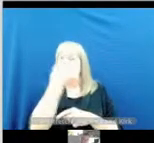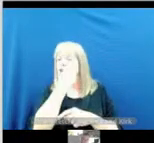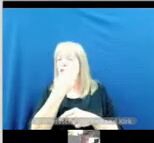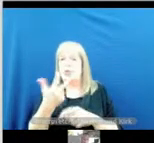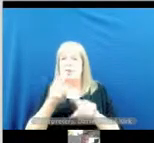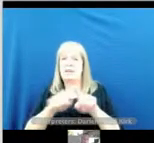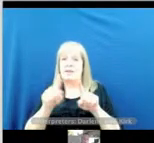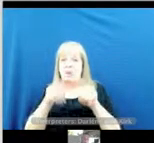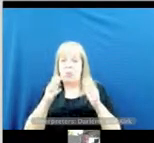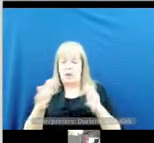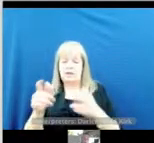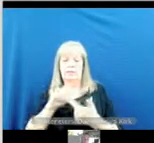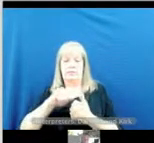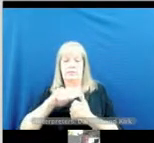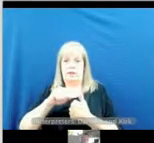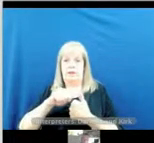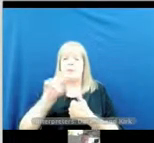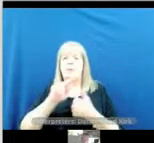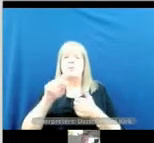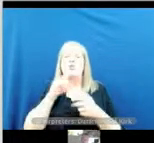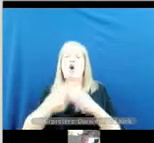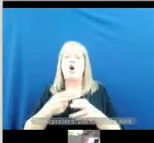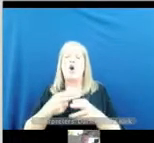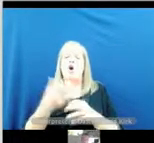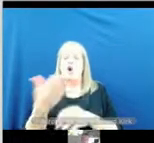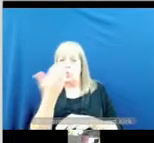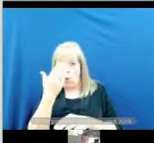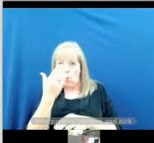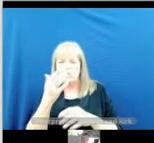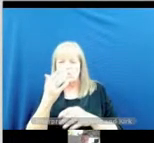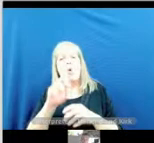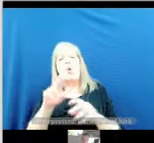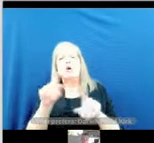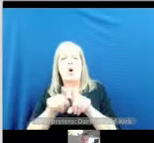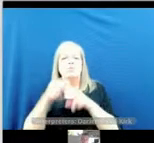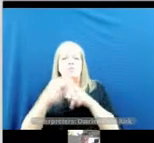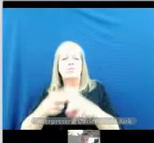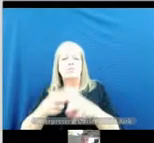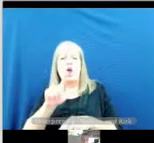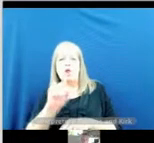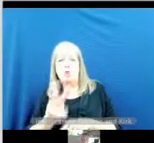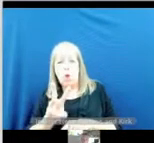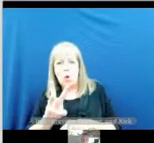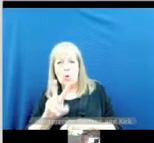vision or also referred to as low vision.